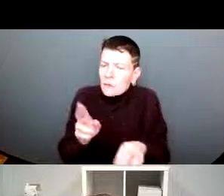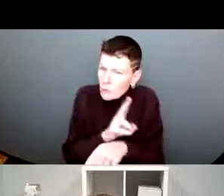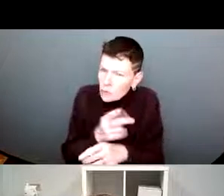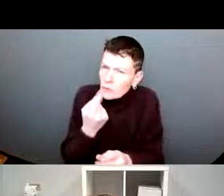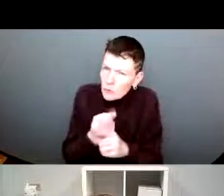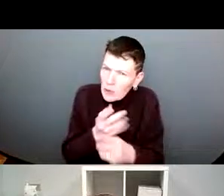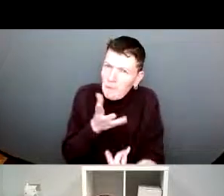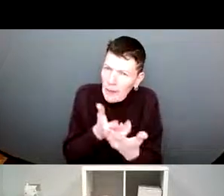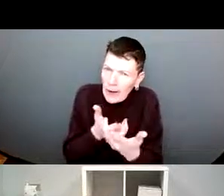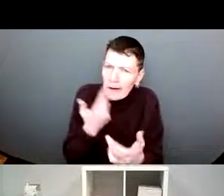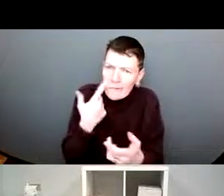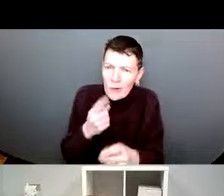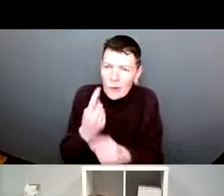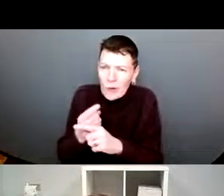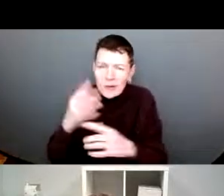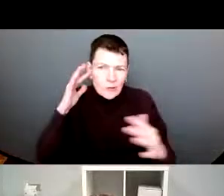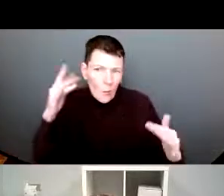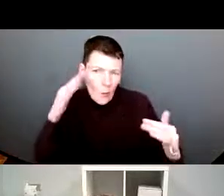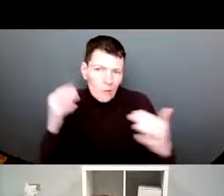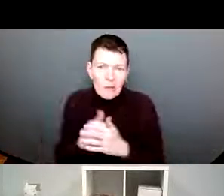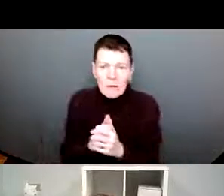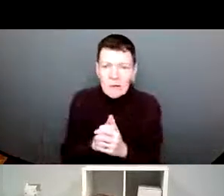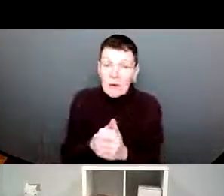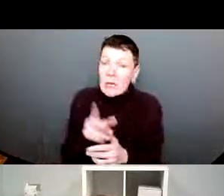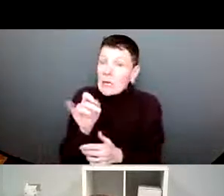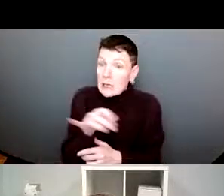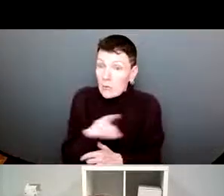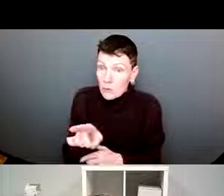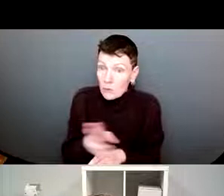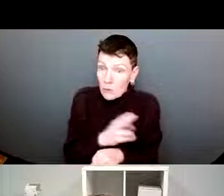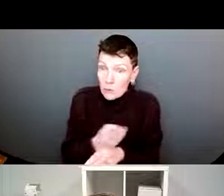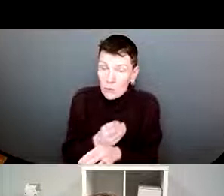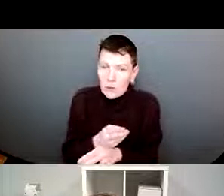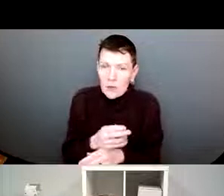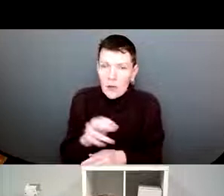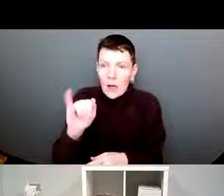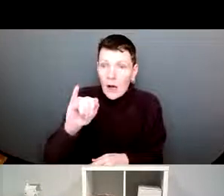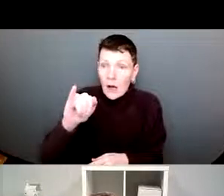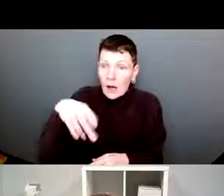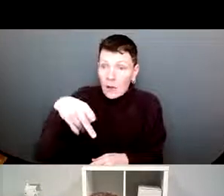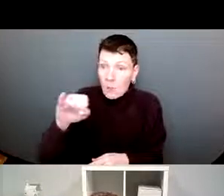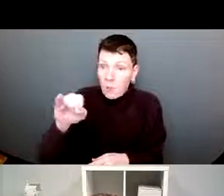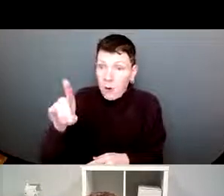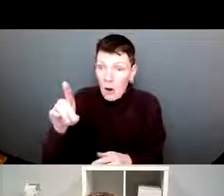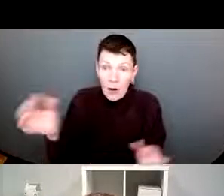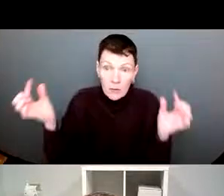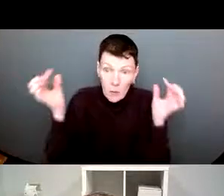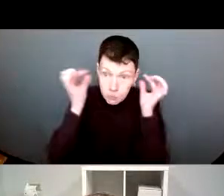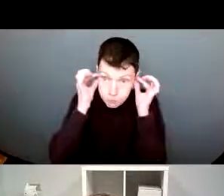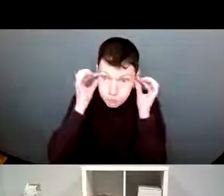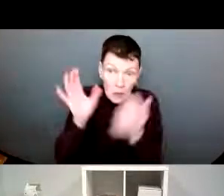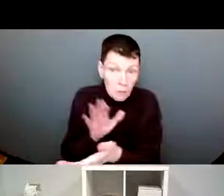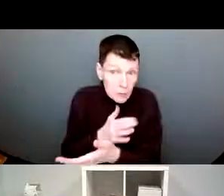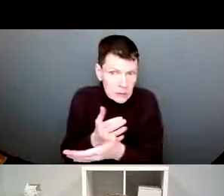is what's important. If you're using iPods, it's really, really good to monitor the